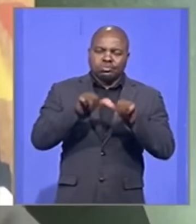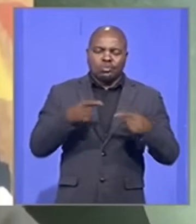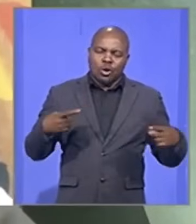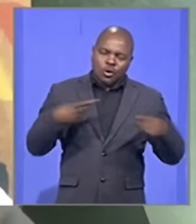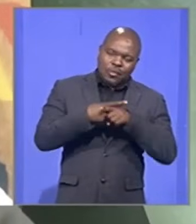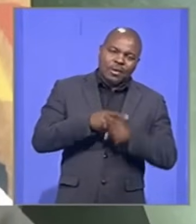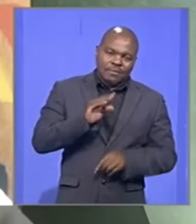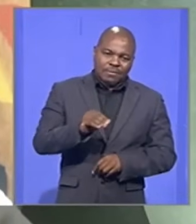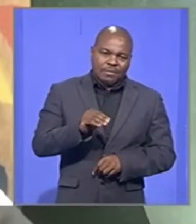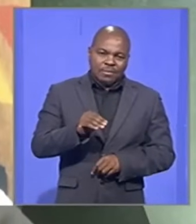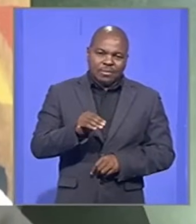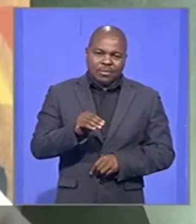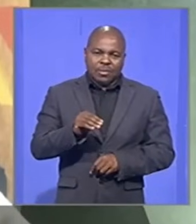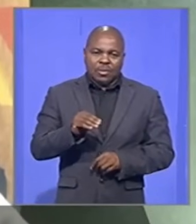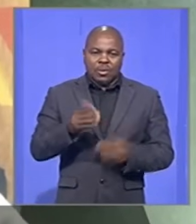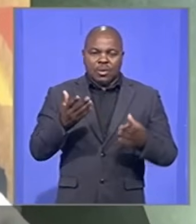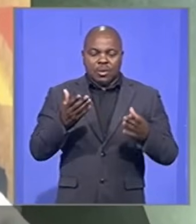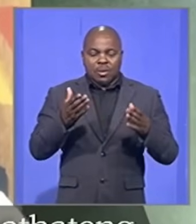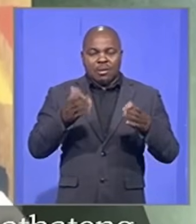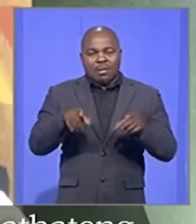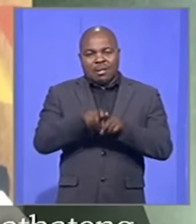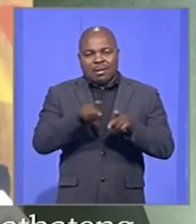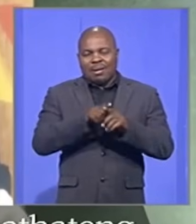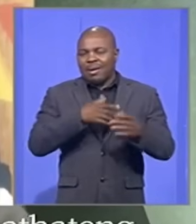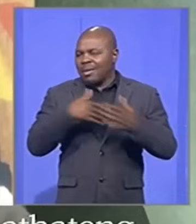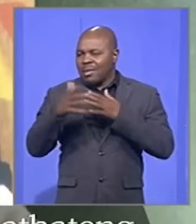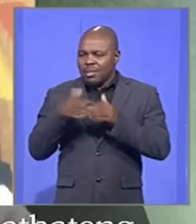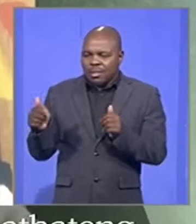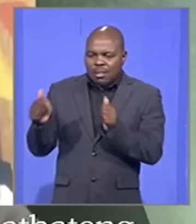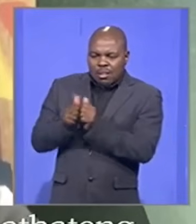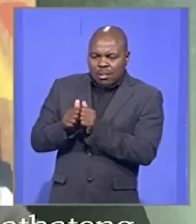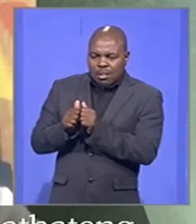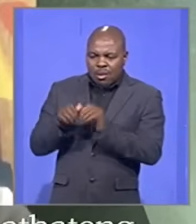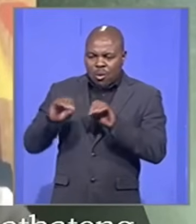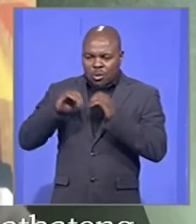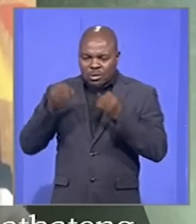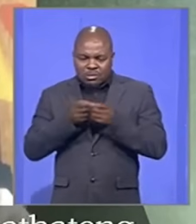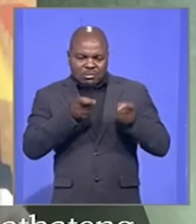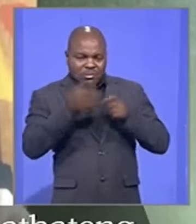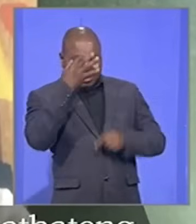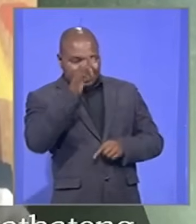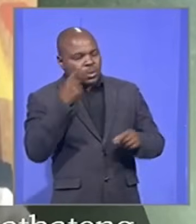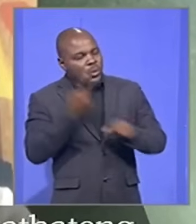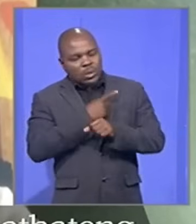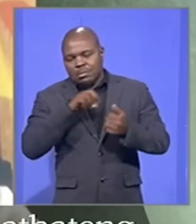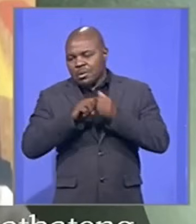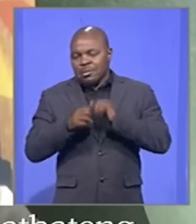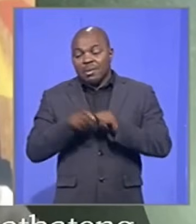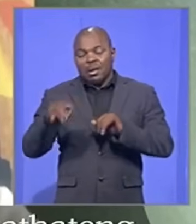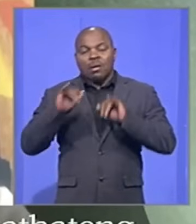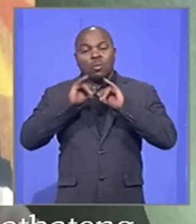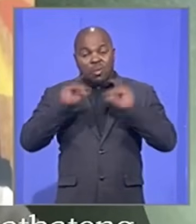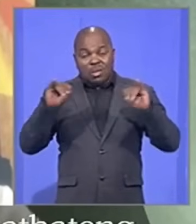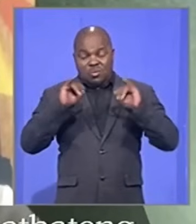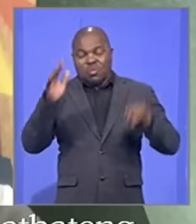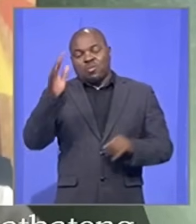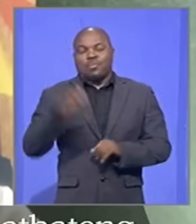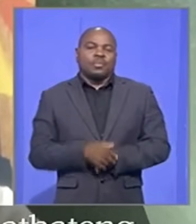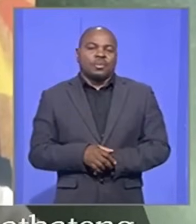conflicts which are inherent in any coalition, and it's going to get worse with